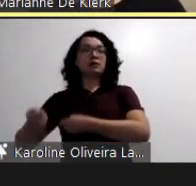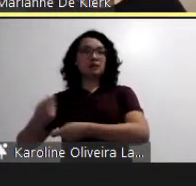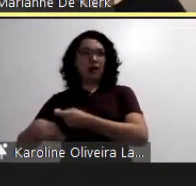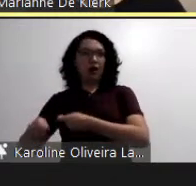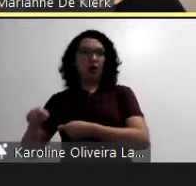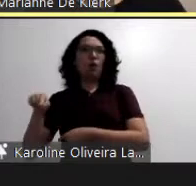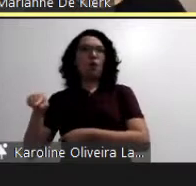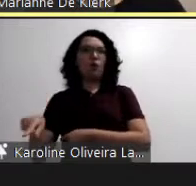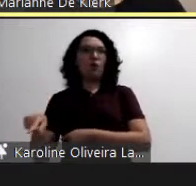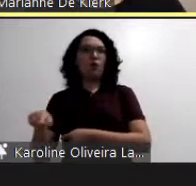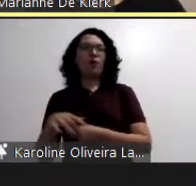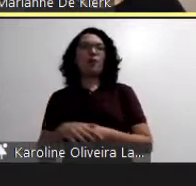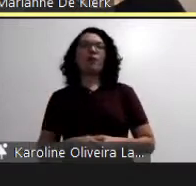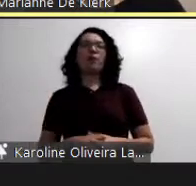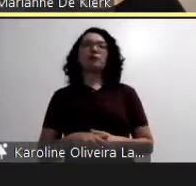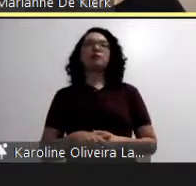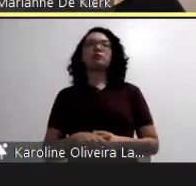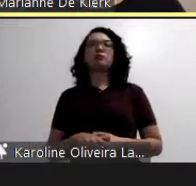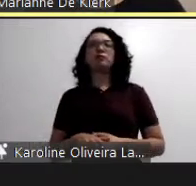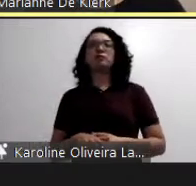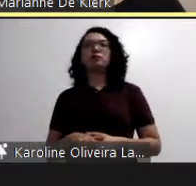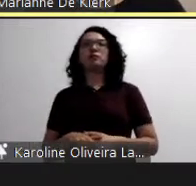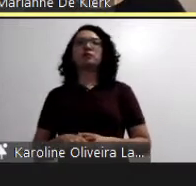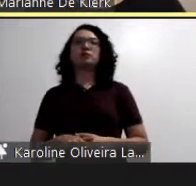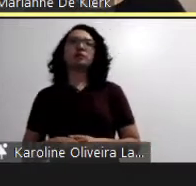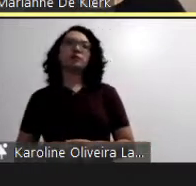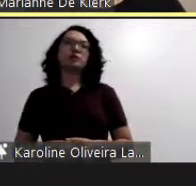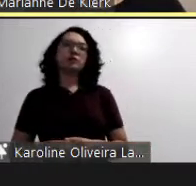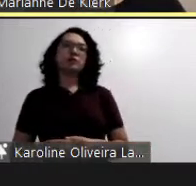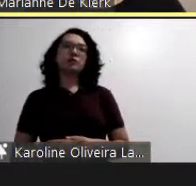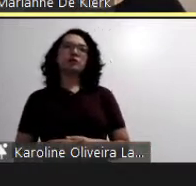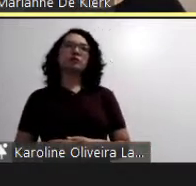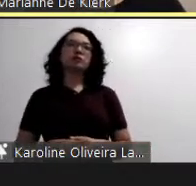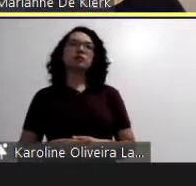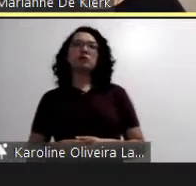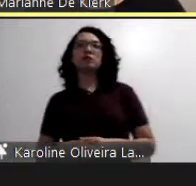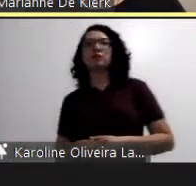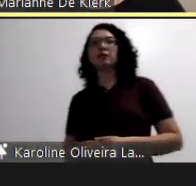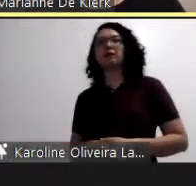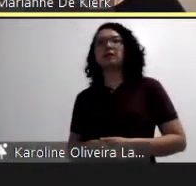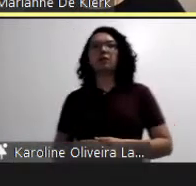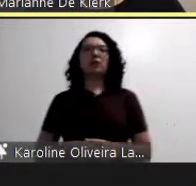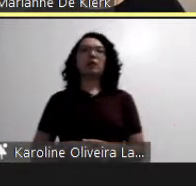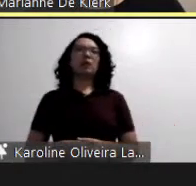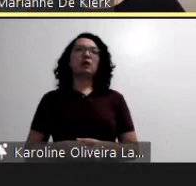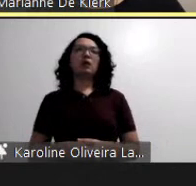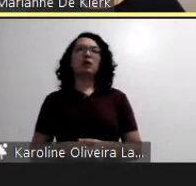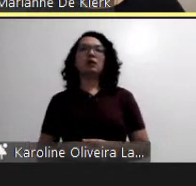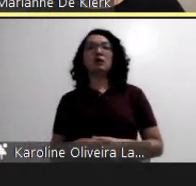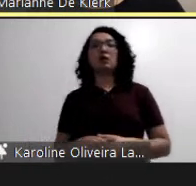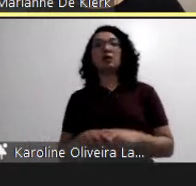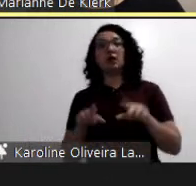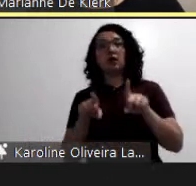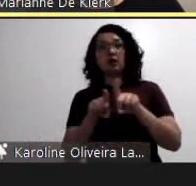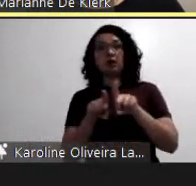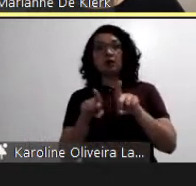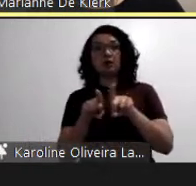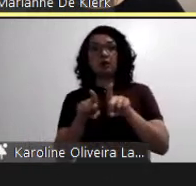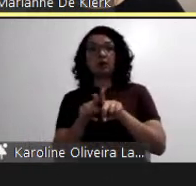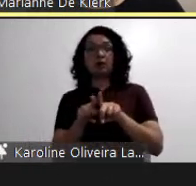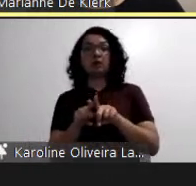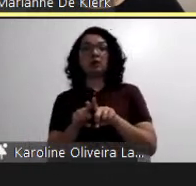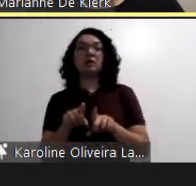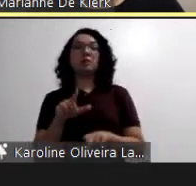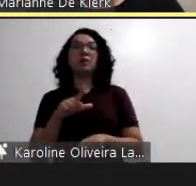This was not enough, the ring road scheme, so the government decided they're going to demolish and rebuild through